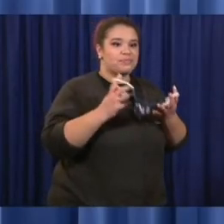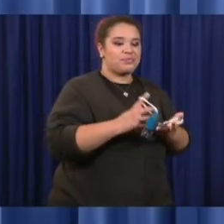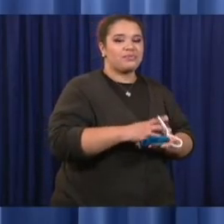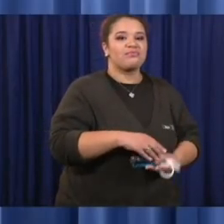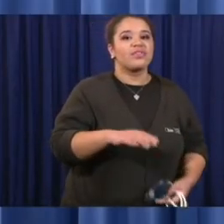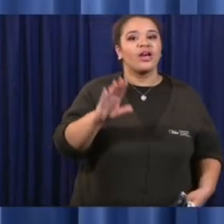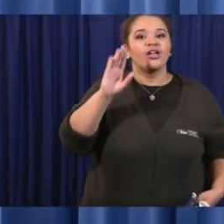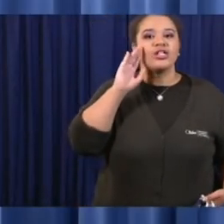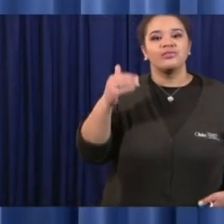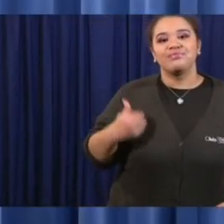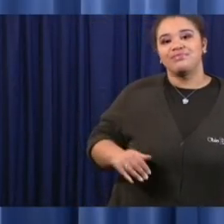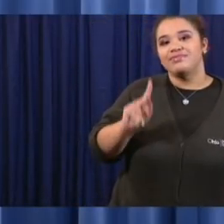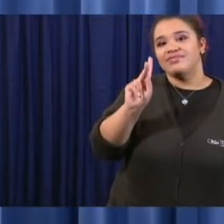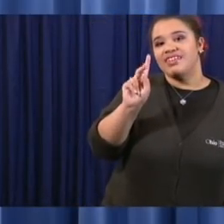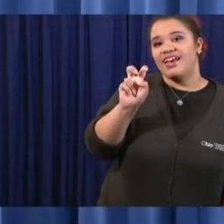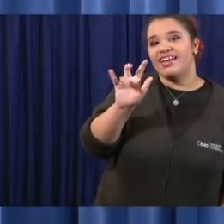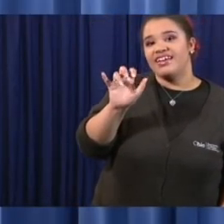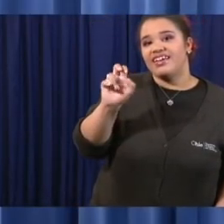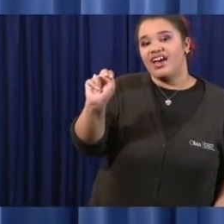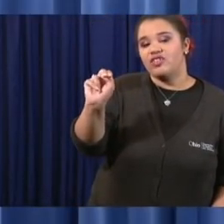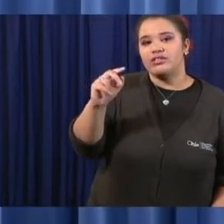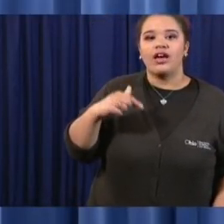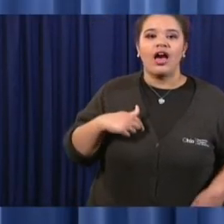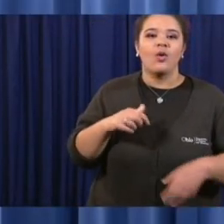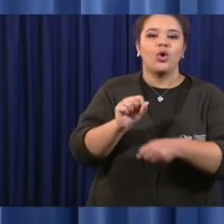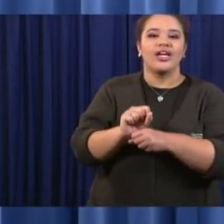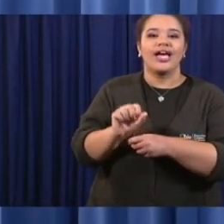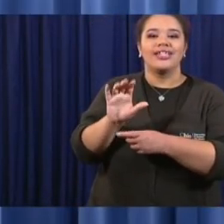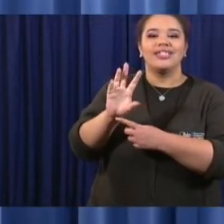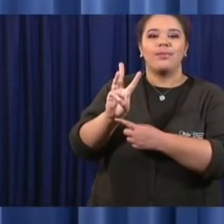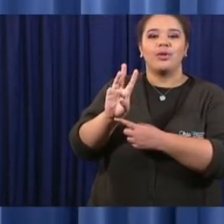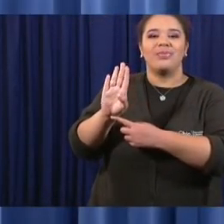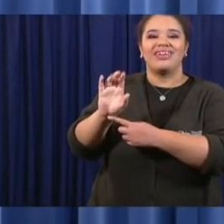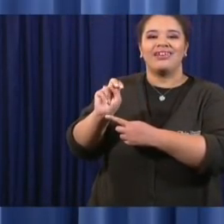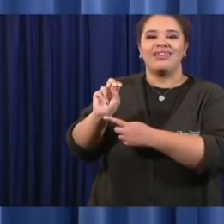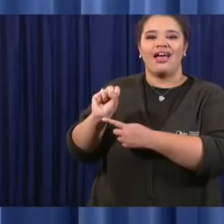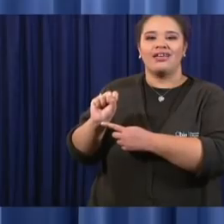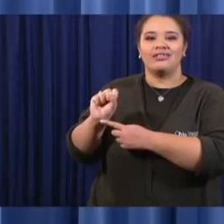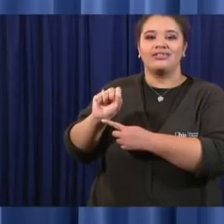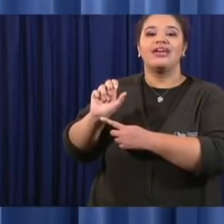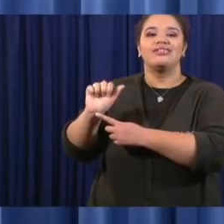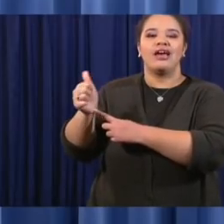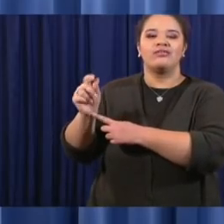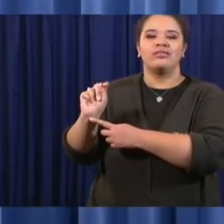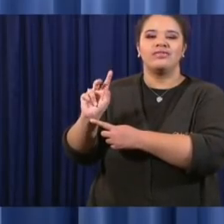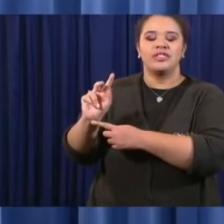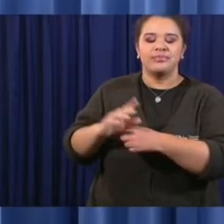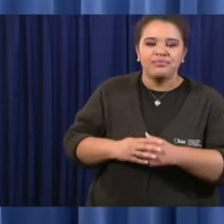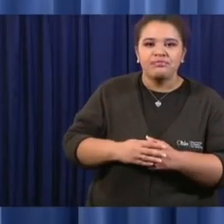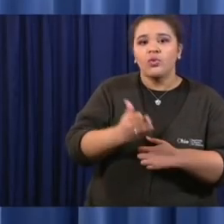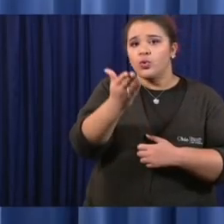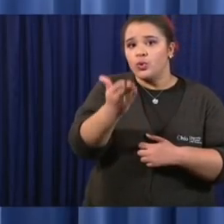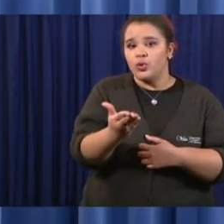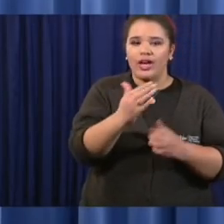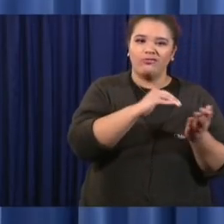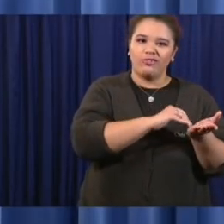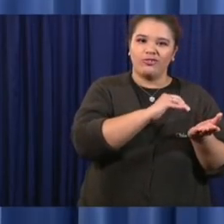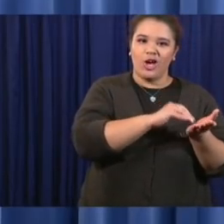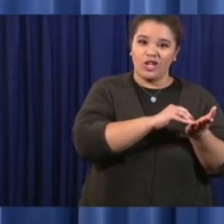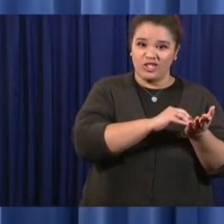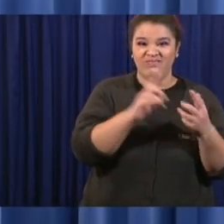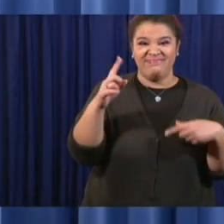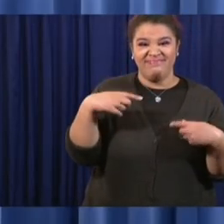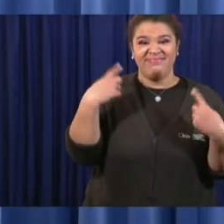Hello, Governor. Kevin Landers, WBNS 10 TV. Governor, both you and Dr. Acton have had a rough